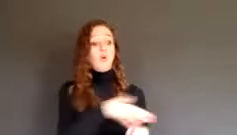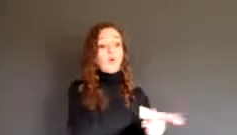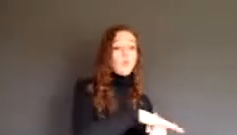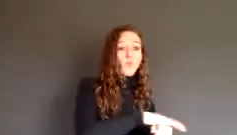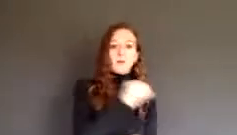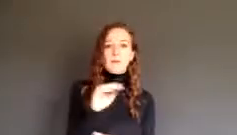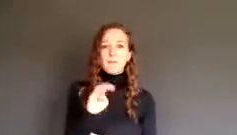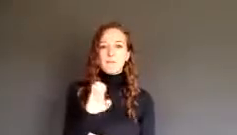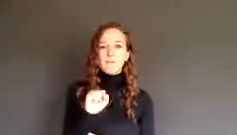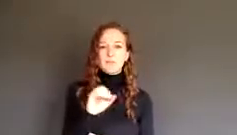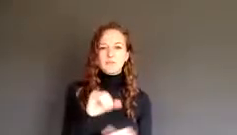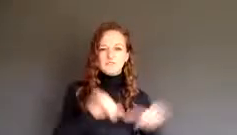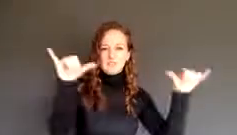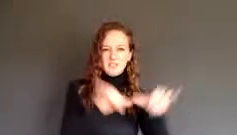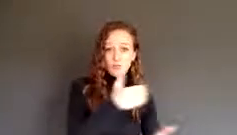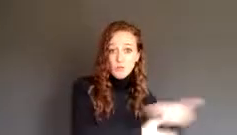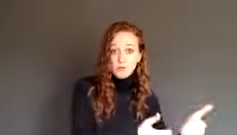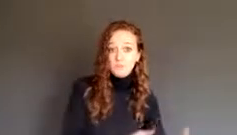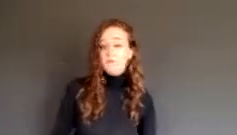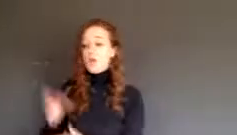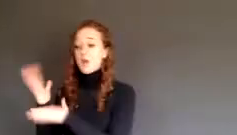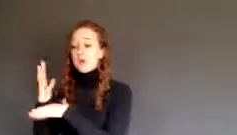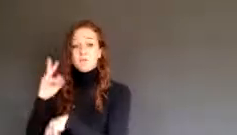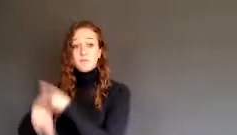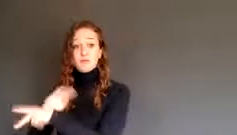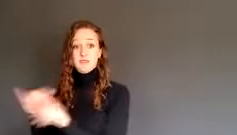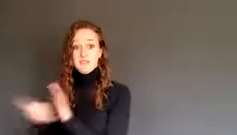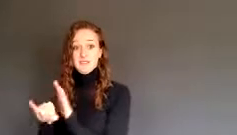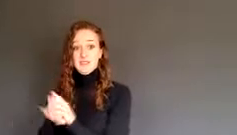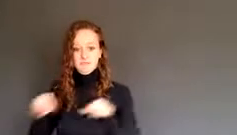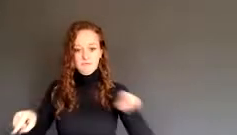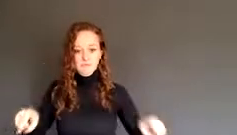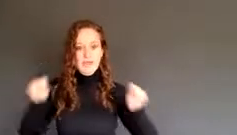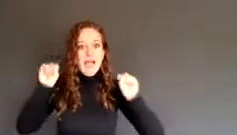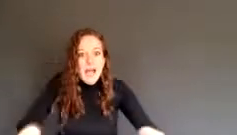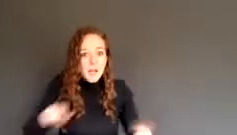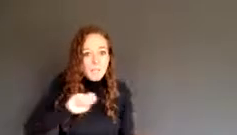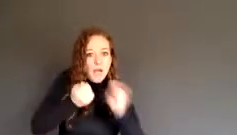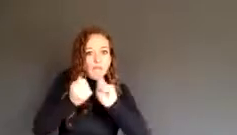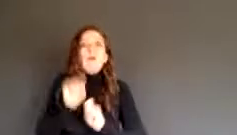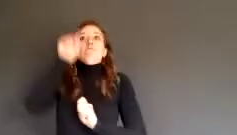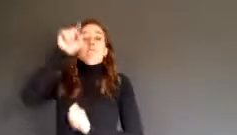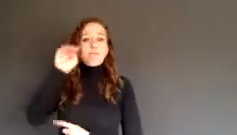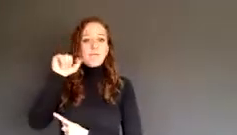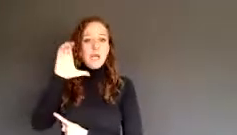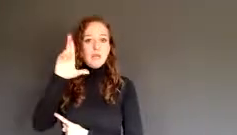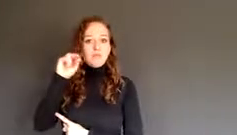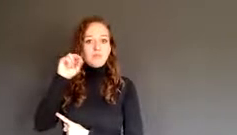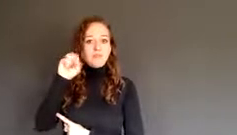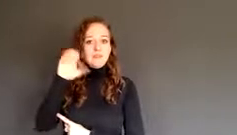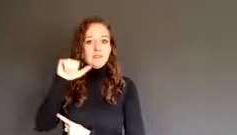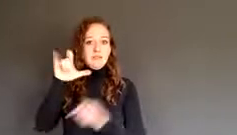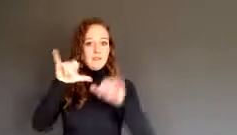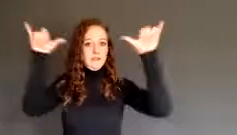environment. And third, the combination of local and mesoscale processes and kelp species identity